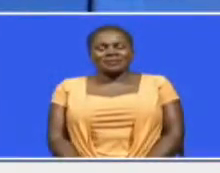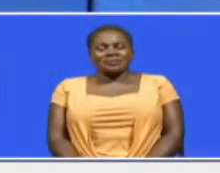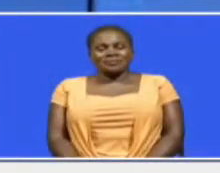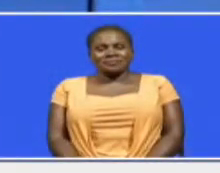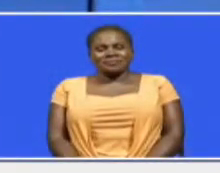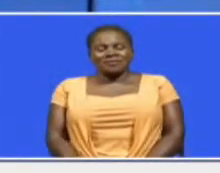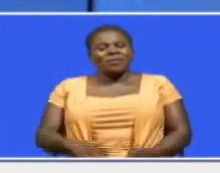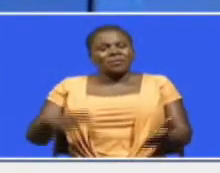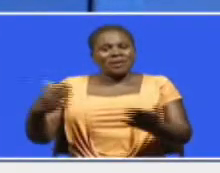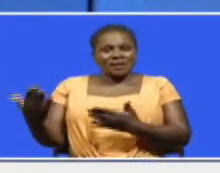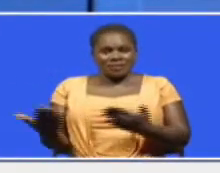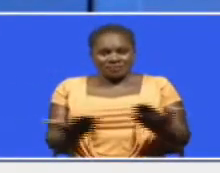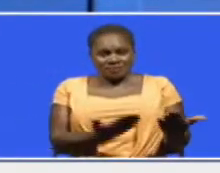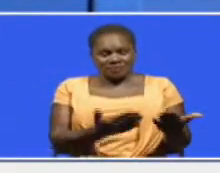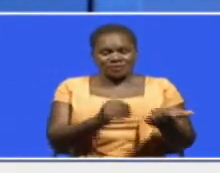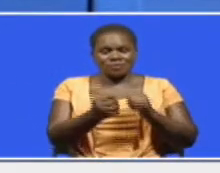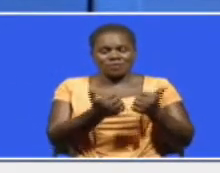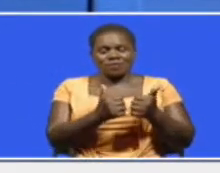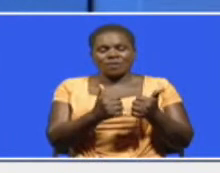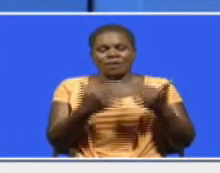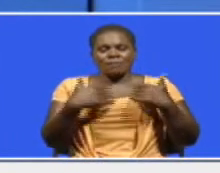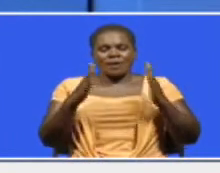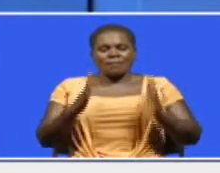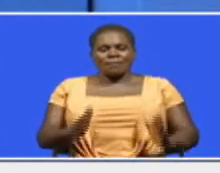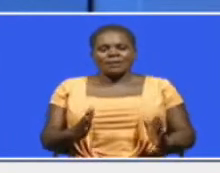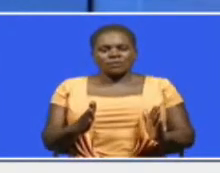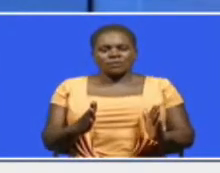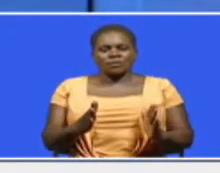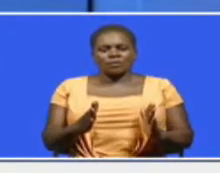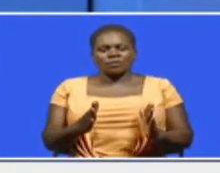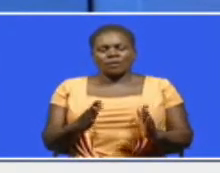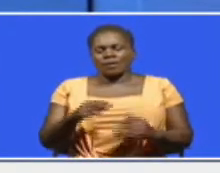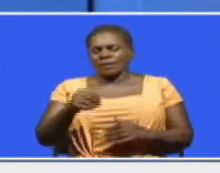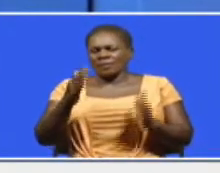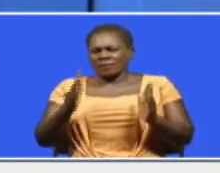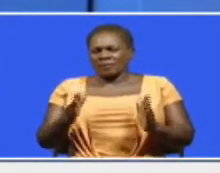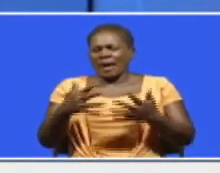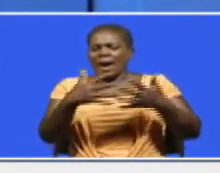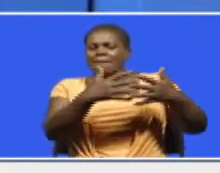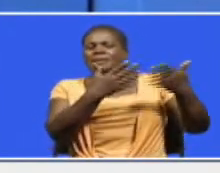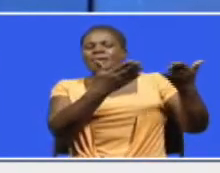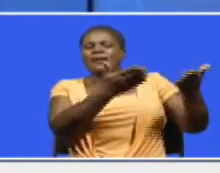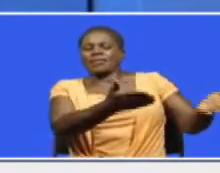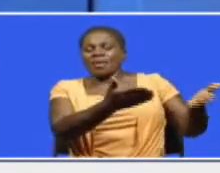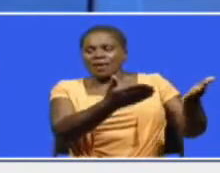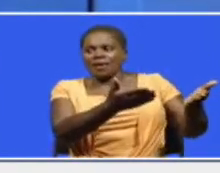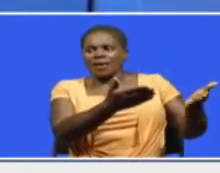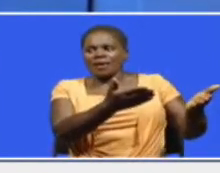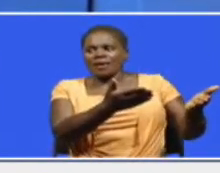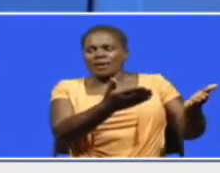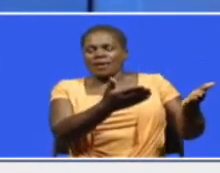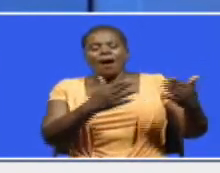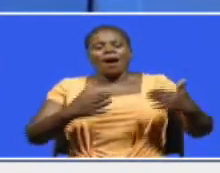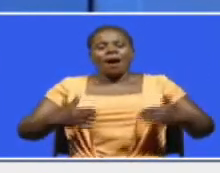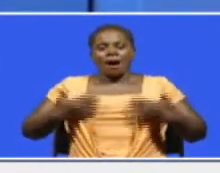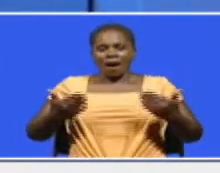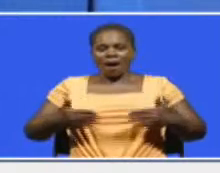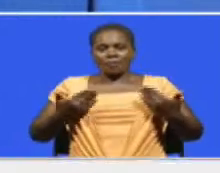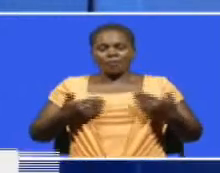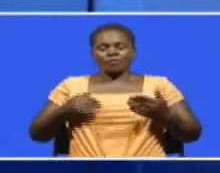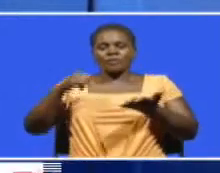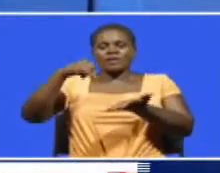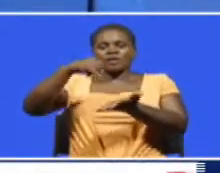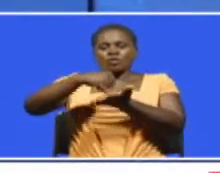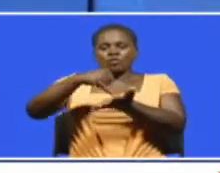Naam. Karibu michezoni. Mchezaji wa klabu ya Colorado Springs nchini Marekani Philip Mayaka amefurahia sana